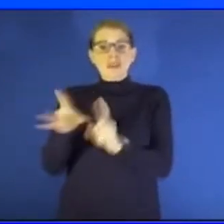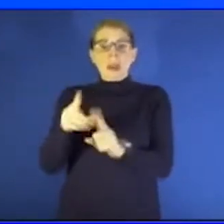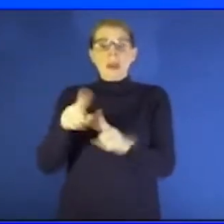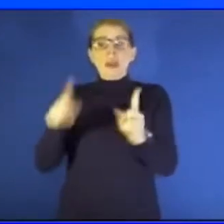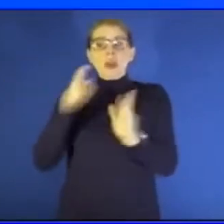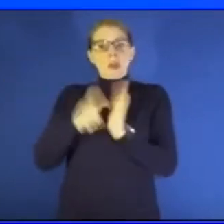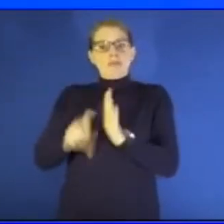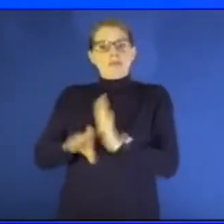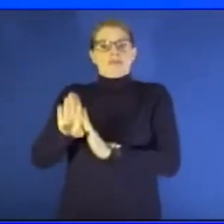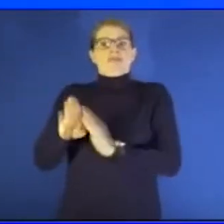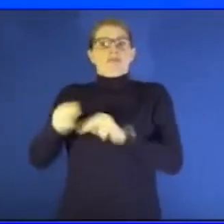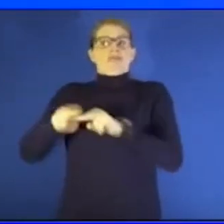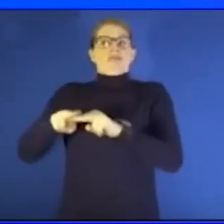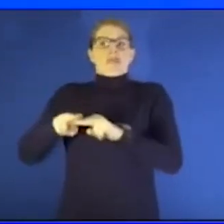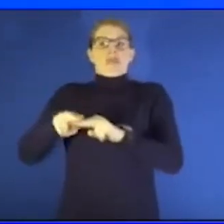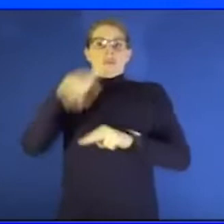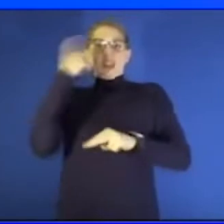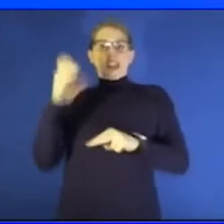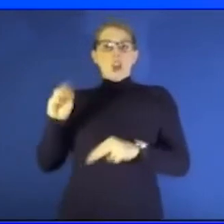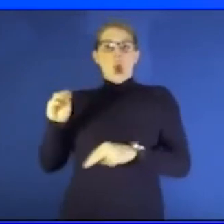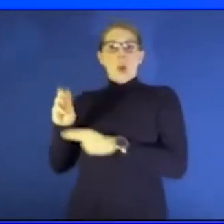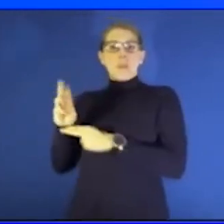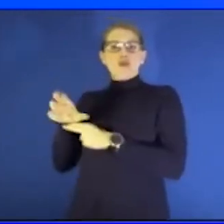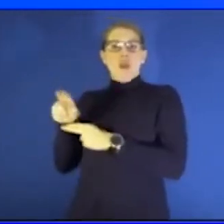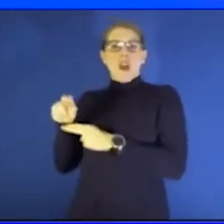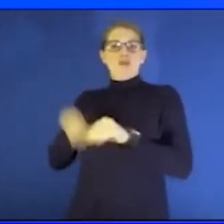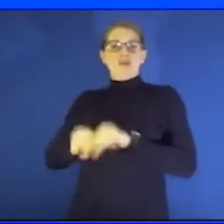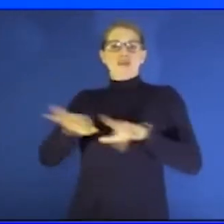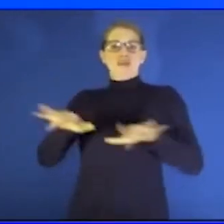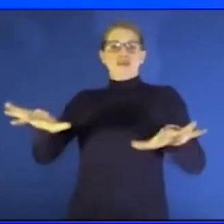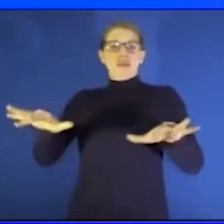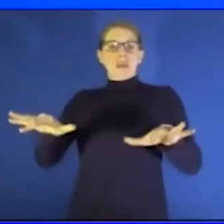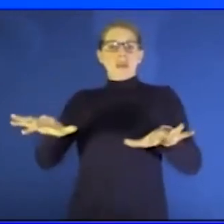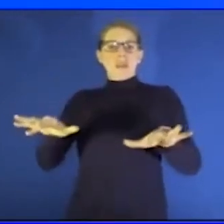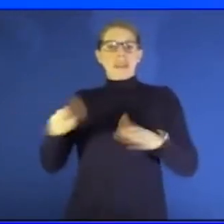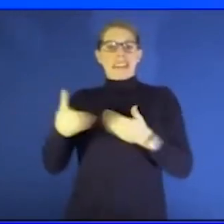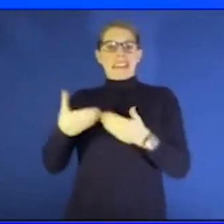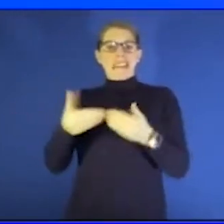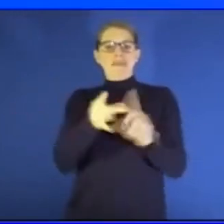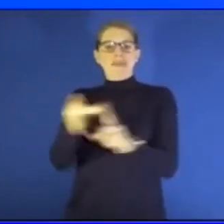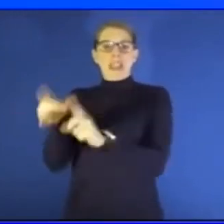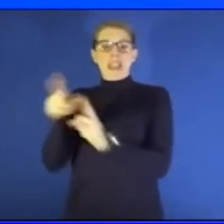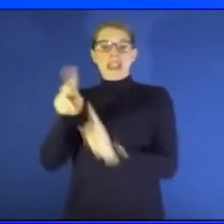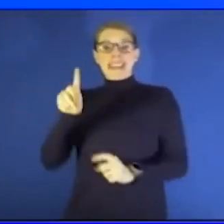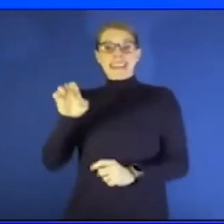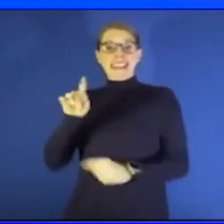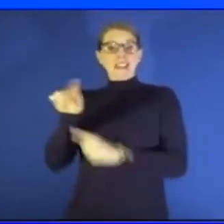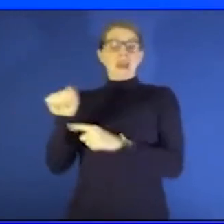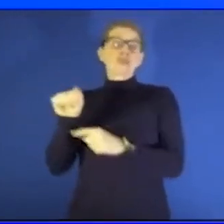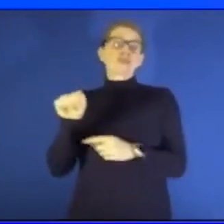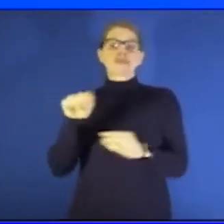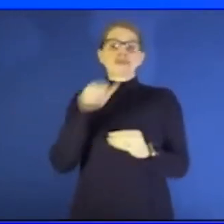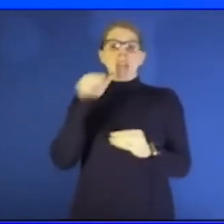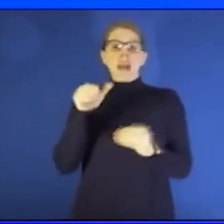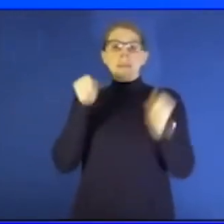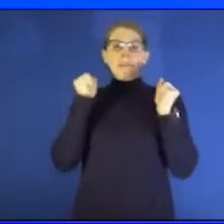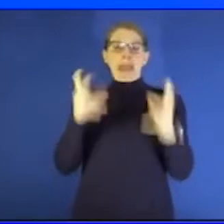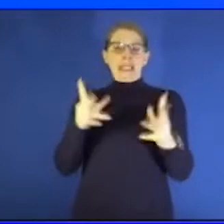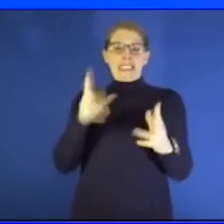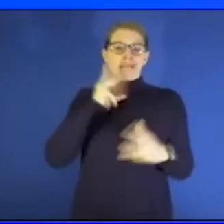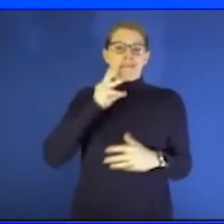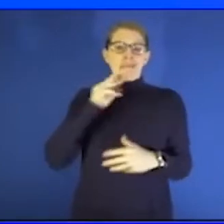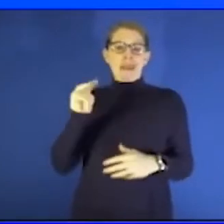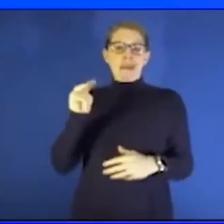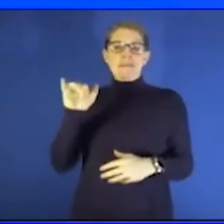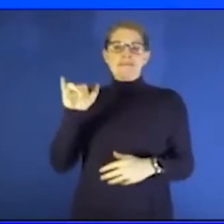month due to the Omicron surge, where we really didn't with Delta. So we're now looking at Miss C cases this